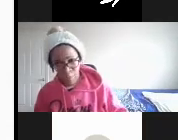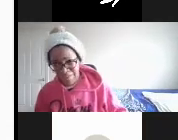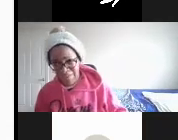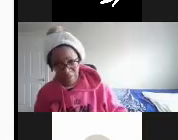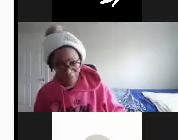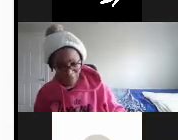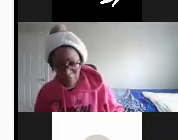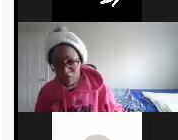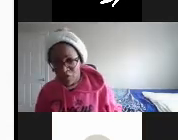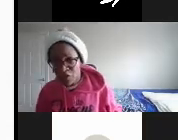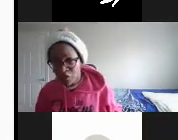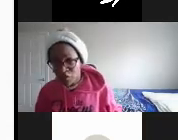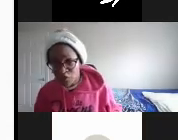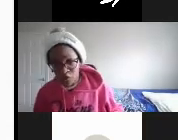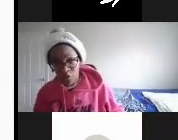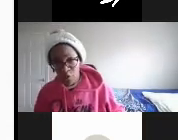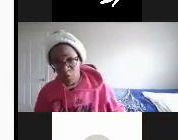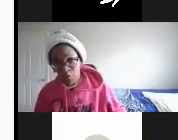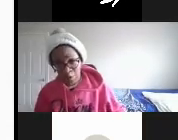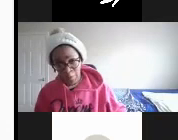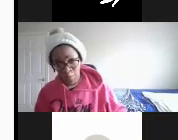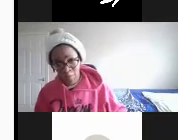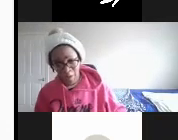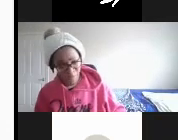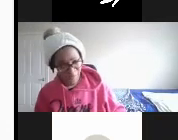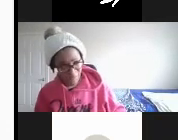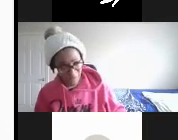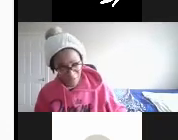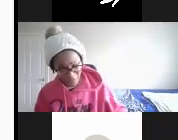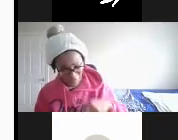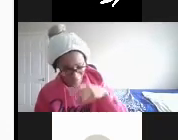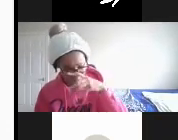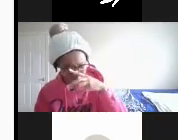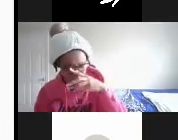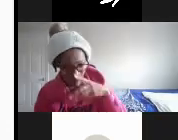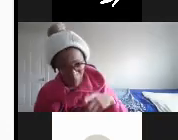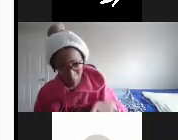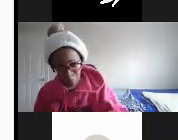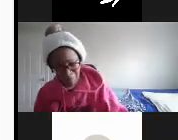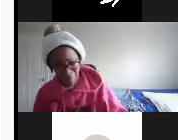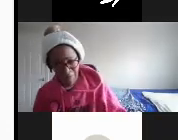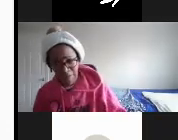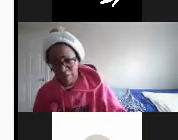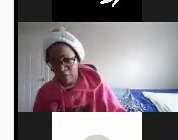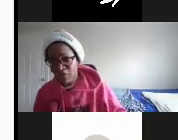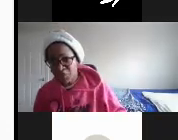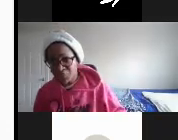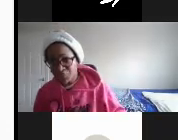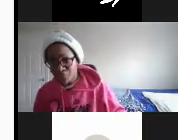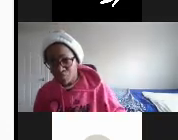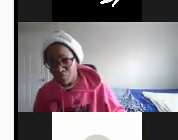No matter what it looks like. So, however the individual may look at